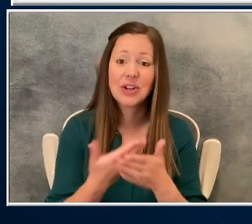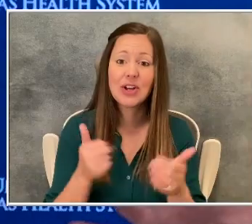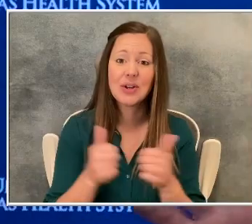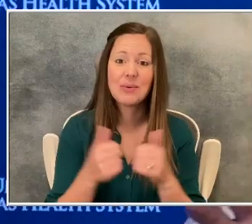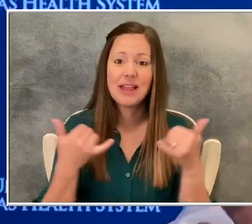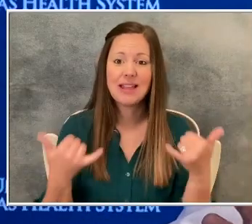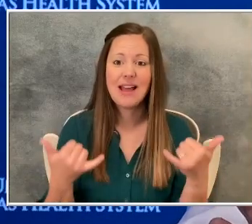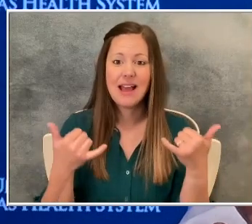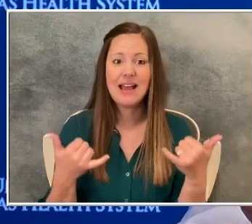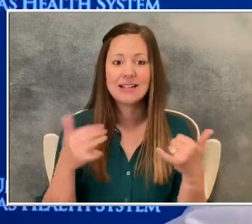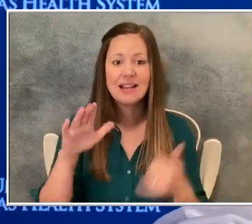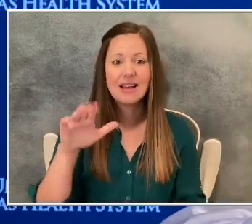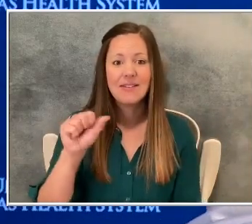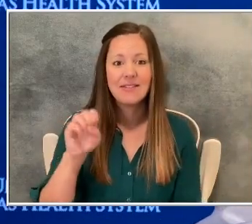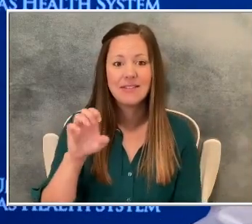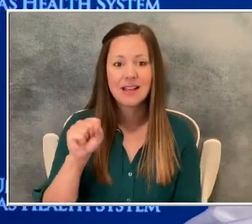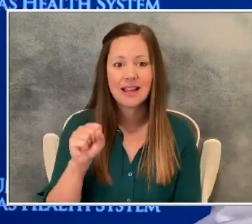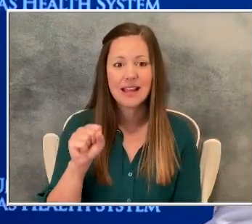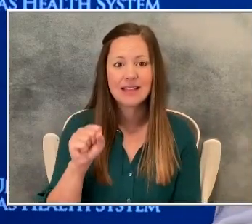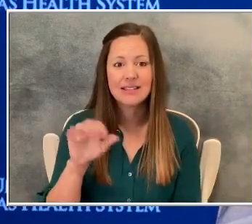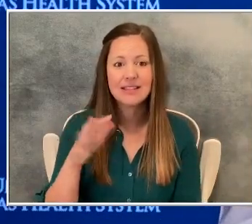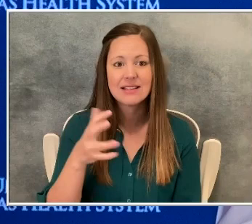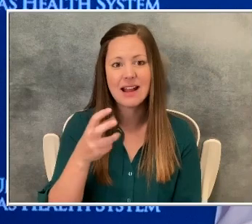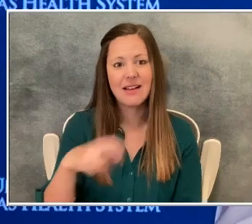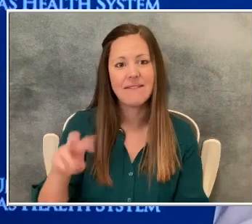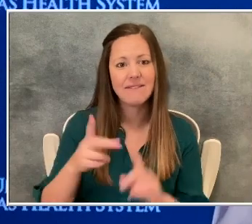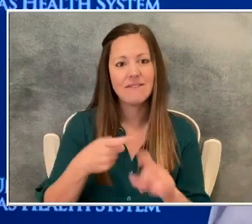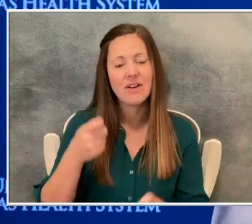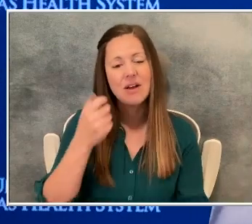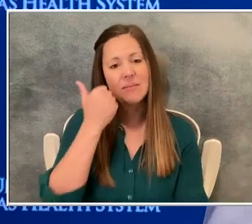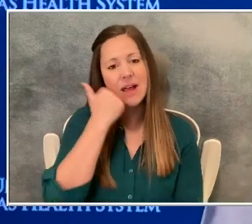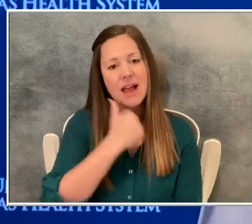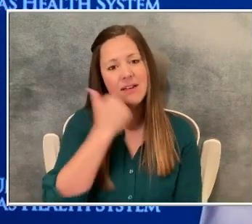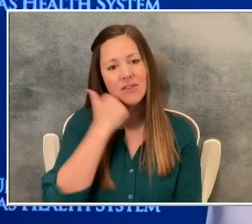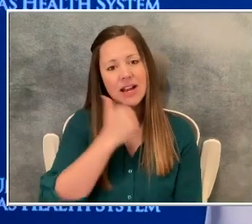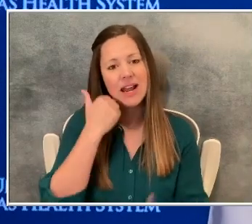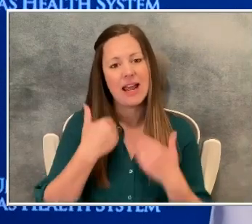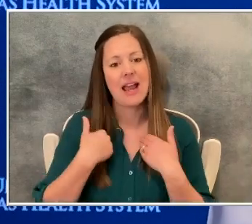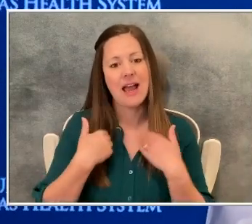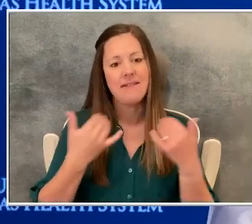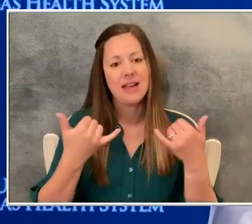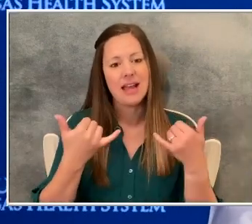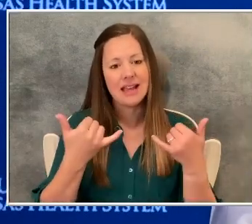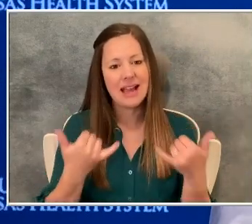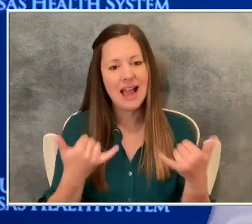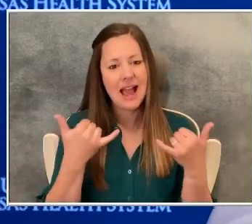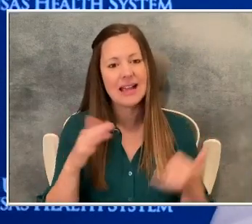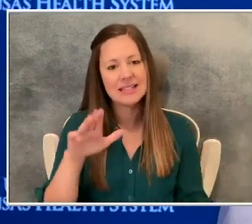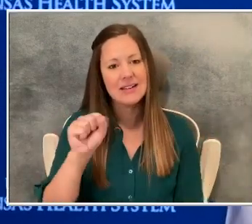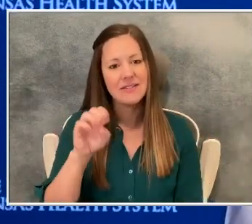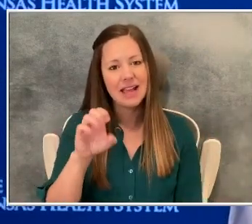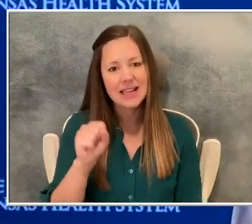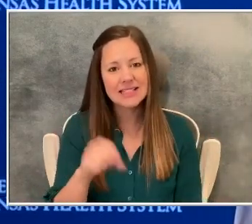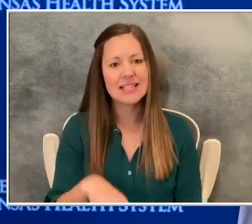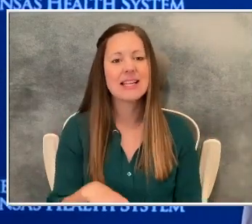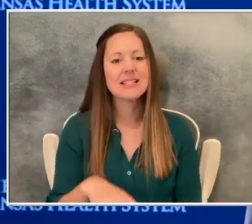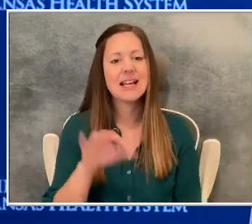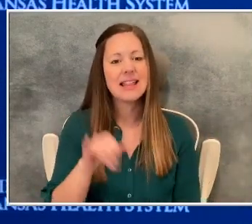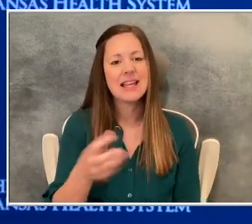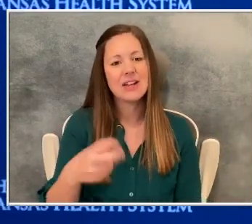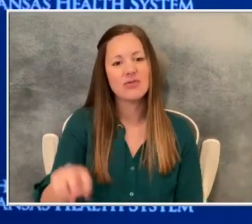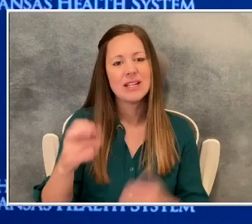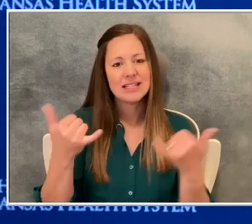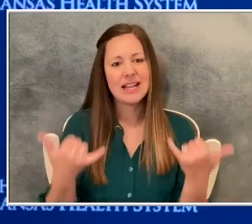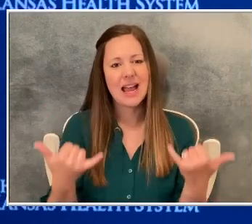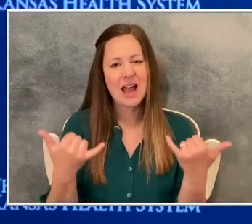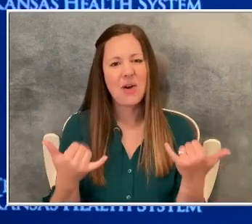of transitioned from every day giving active case counts and total case counts. We are making that transition now. From now on,